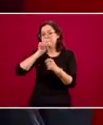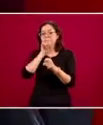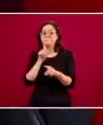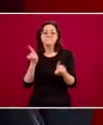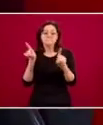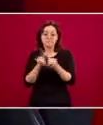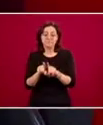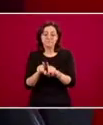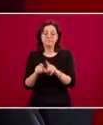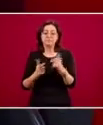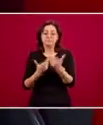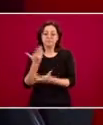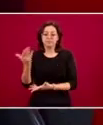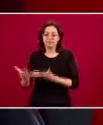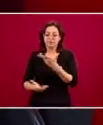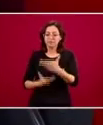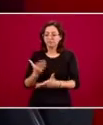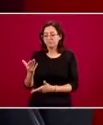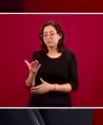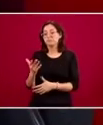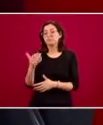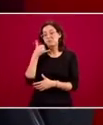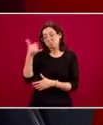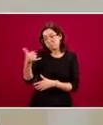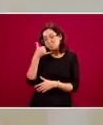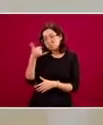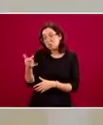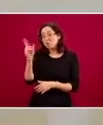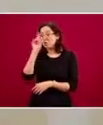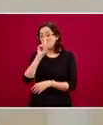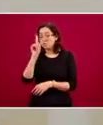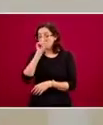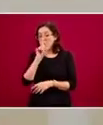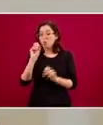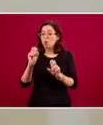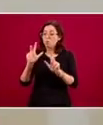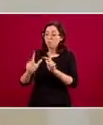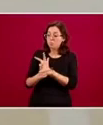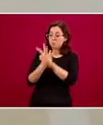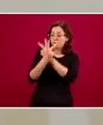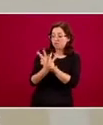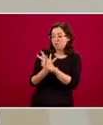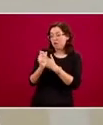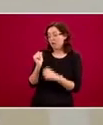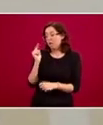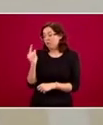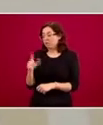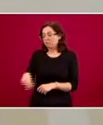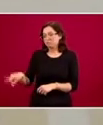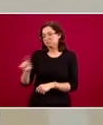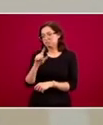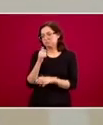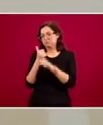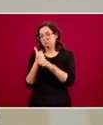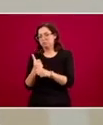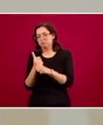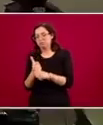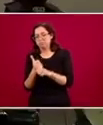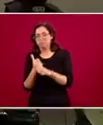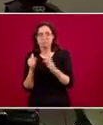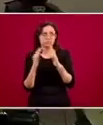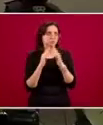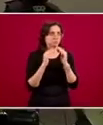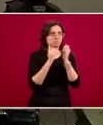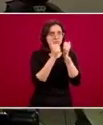to in regarding the special measures to take care of them at home, and we are open